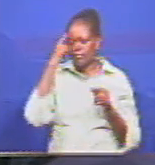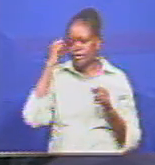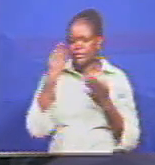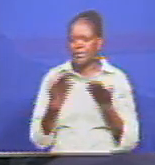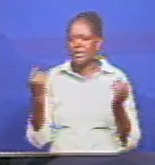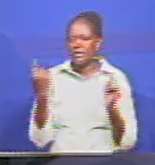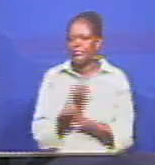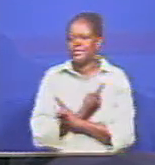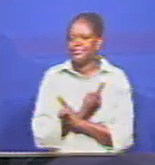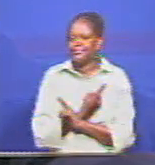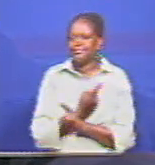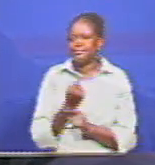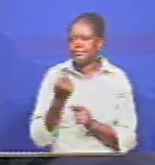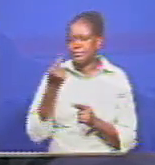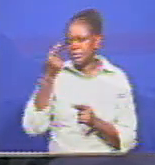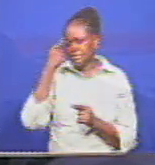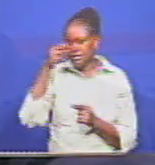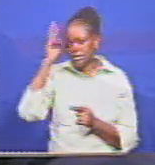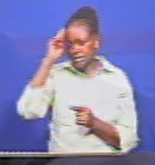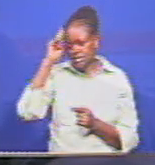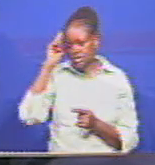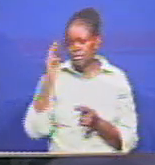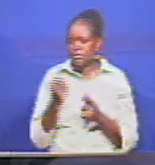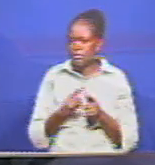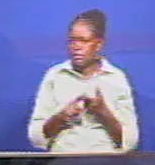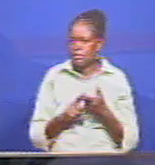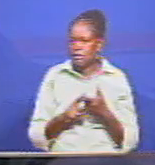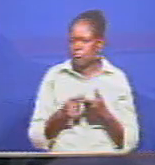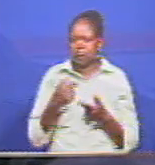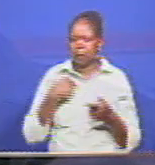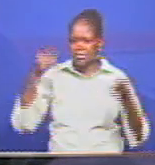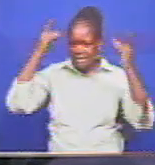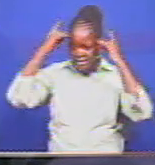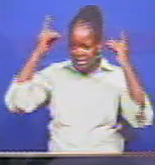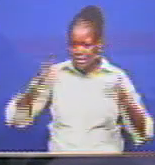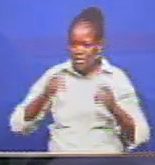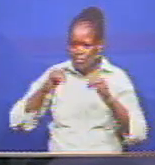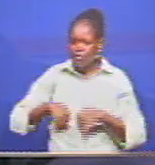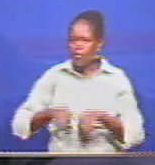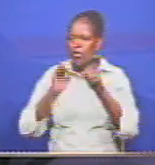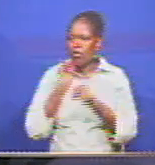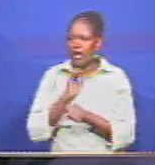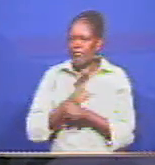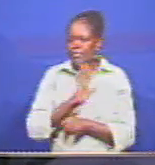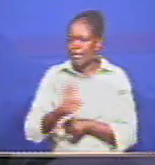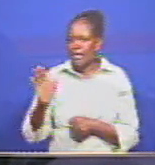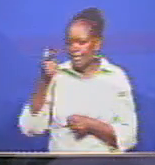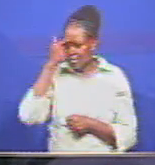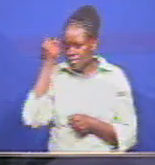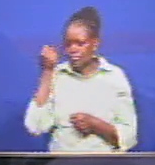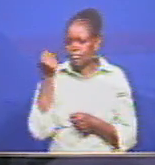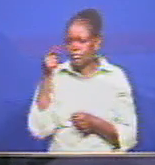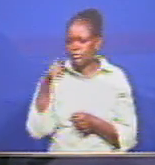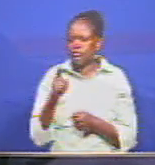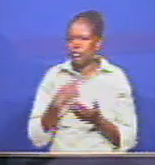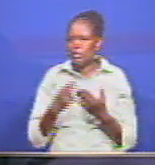Mm-hmm. So for this reason, I decided to follow his advice because he was a holy man. So